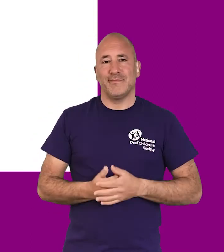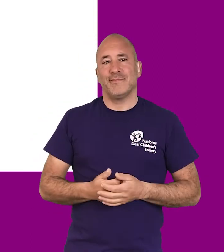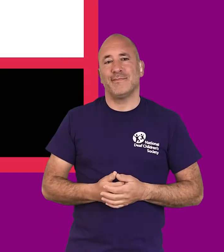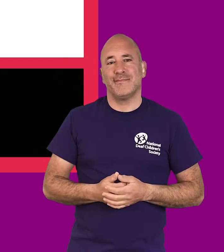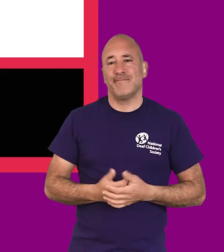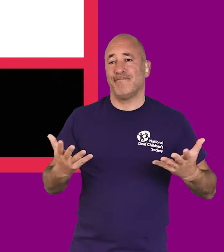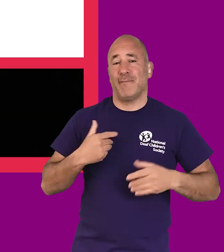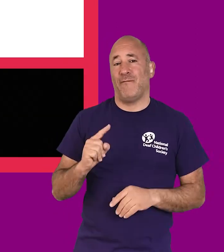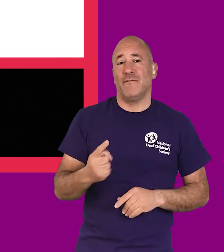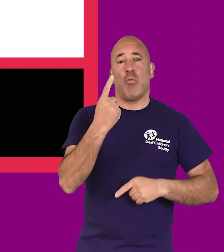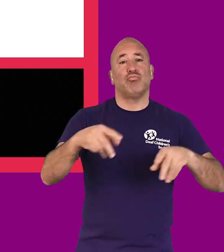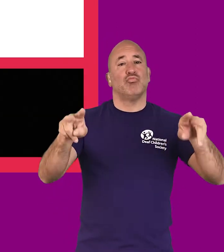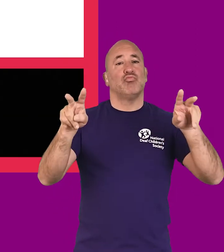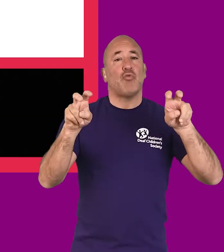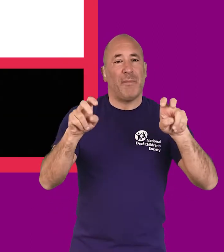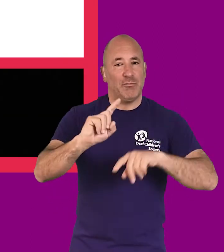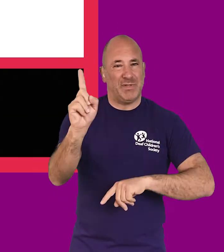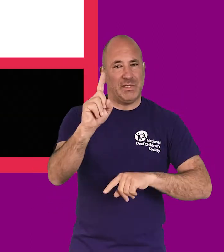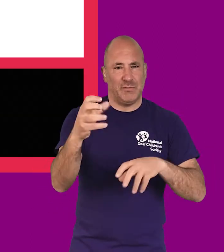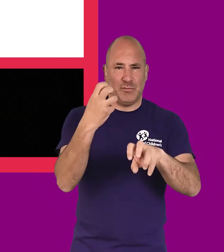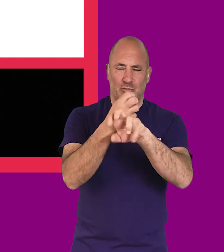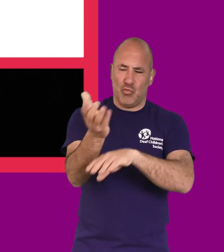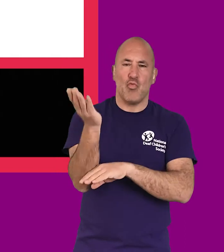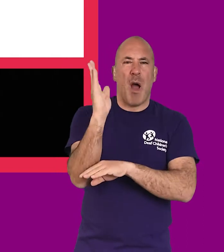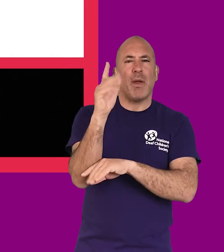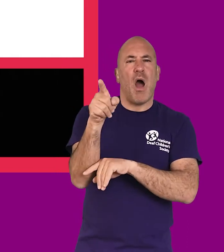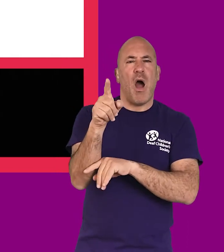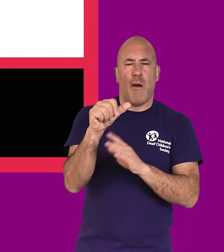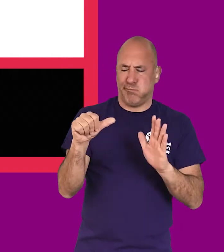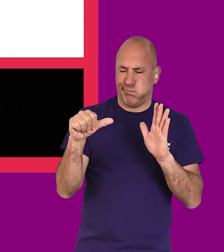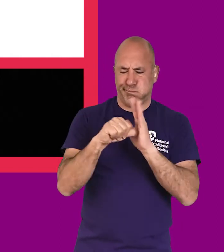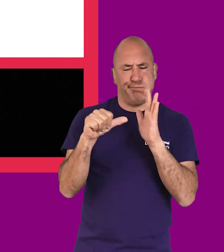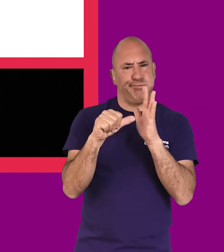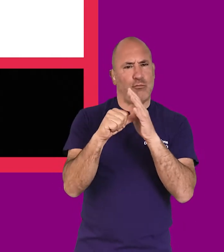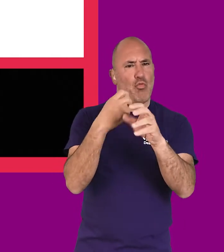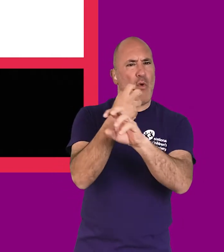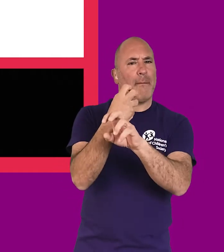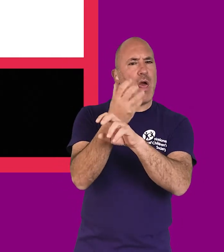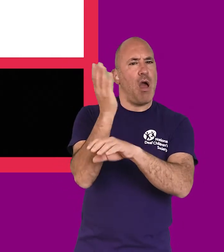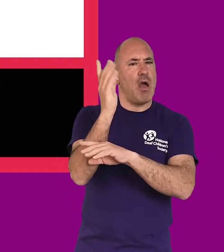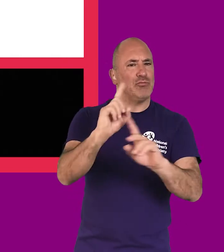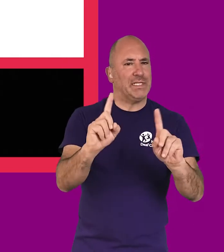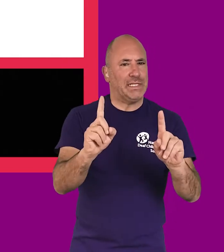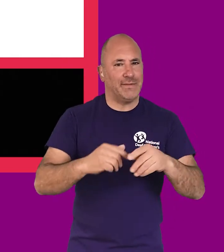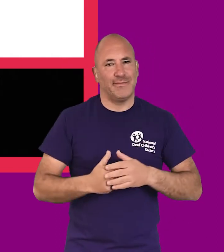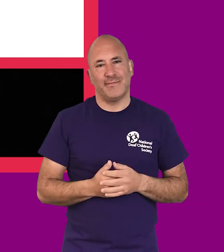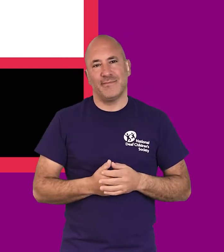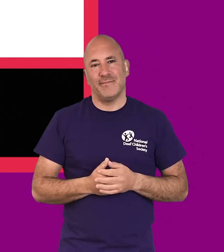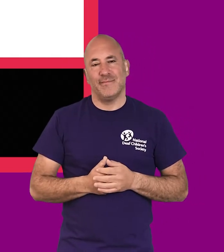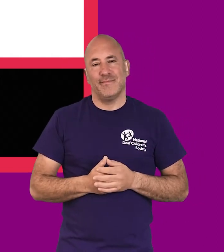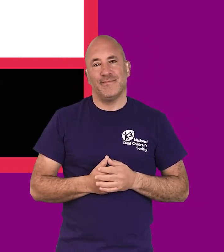you have. Okay, so our first topic is the trouble with webinars.